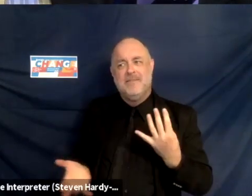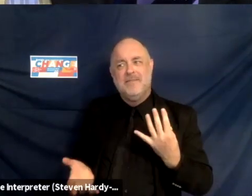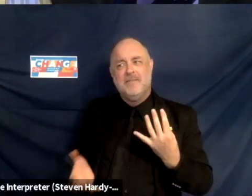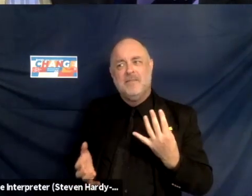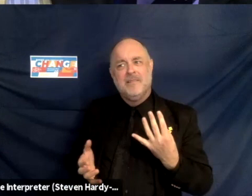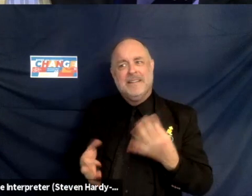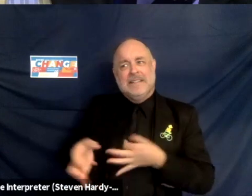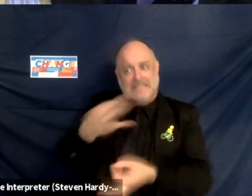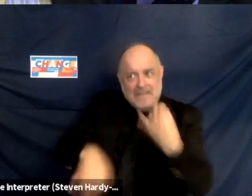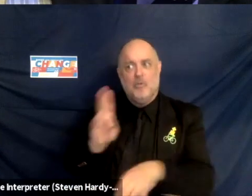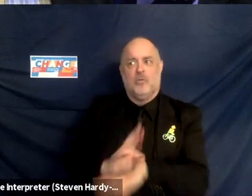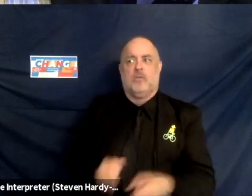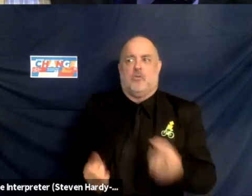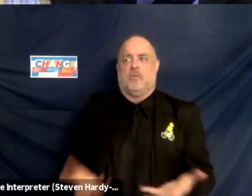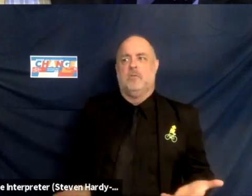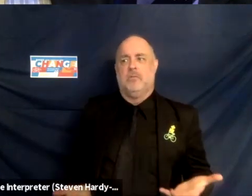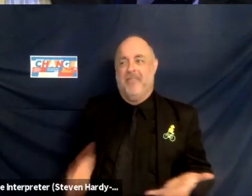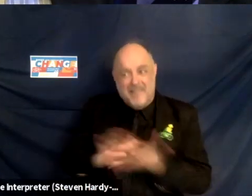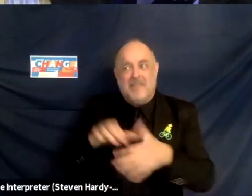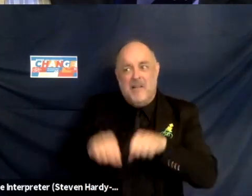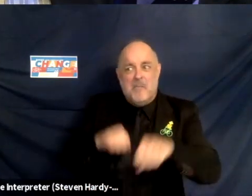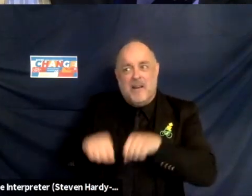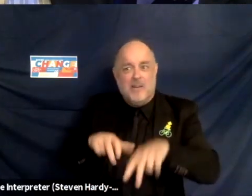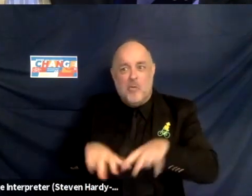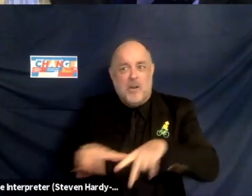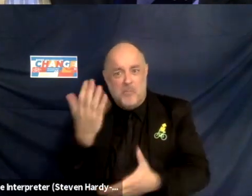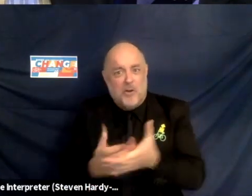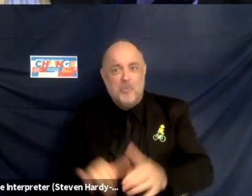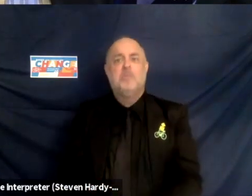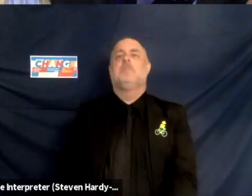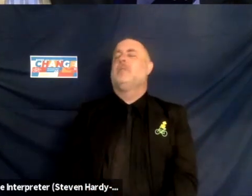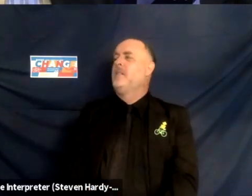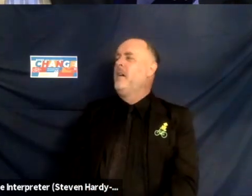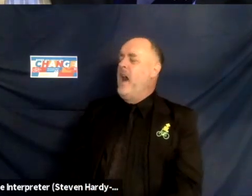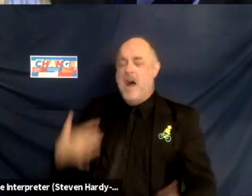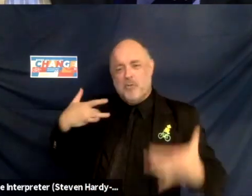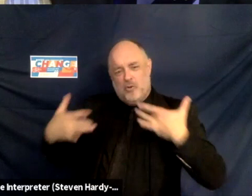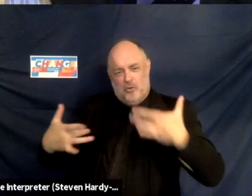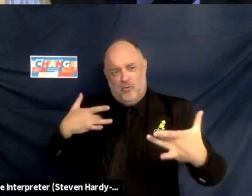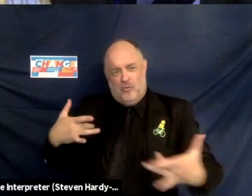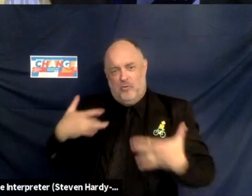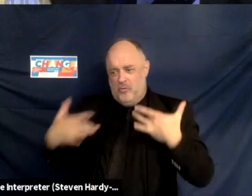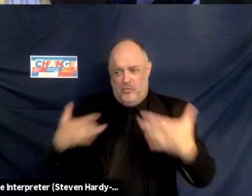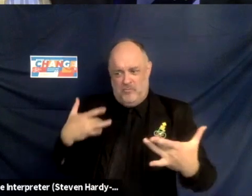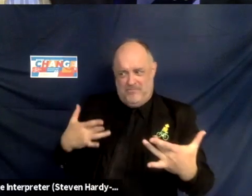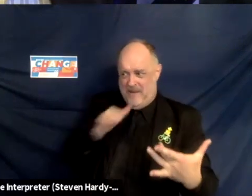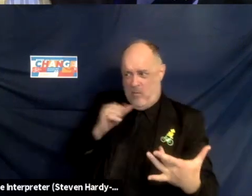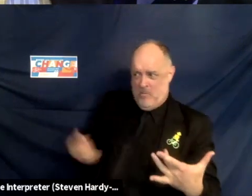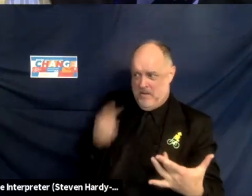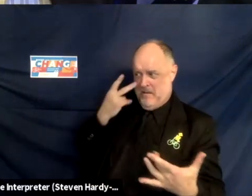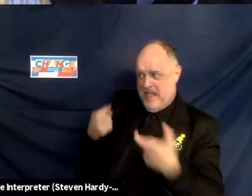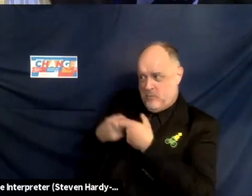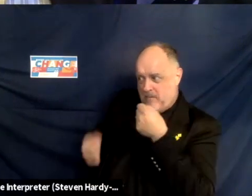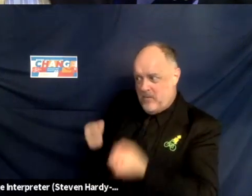and transit amounts to. One thing I'm particularly concerned about looking past the horizon for electric vehicle adoption is the more